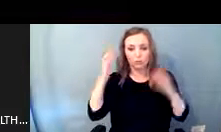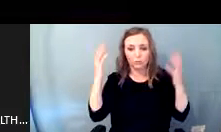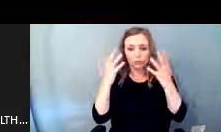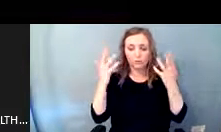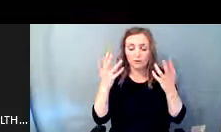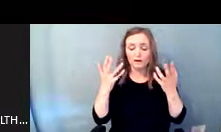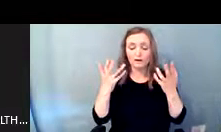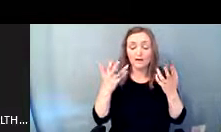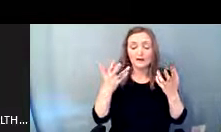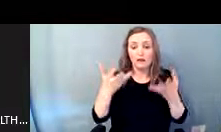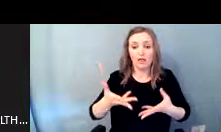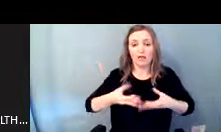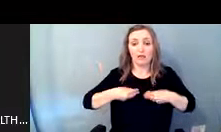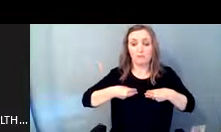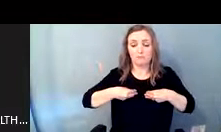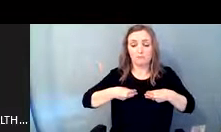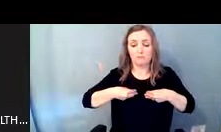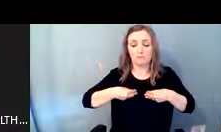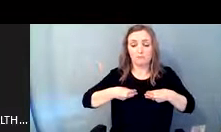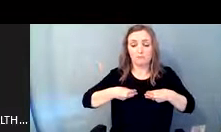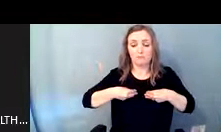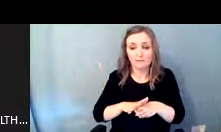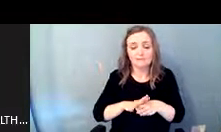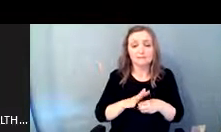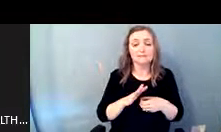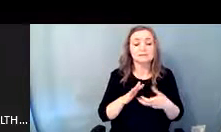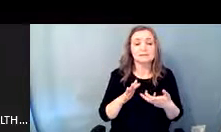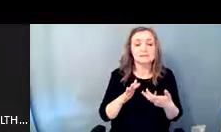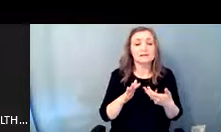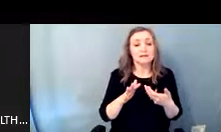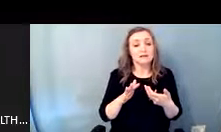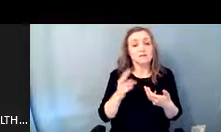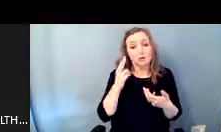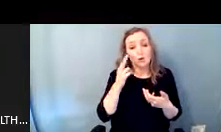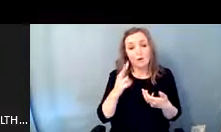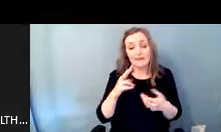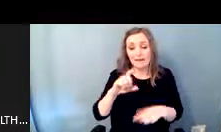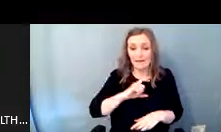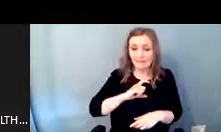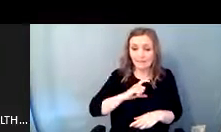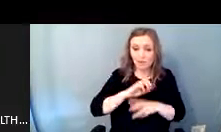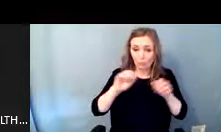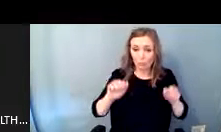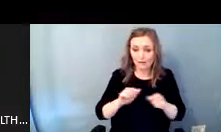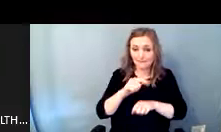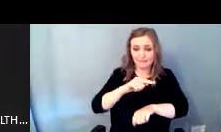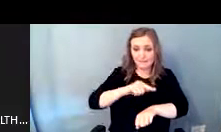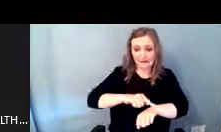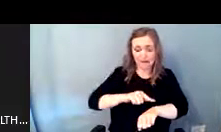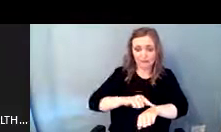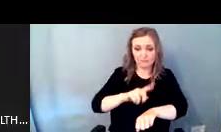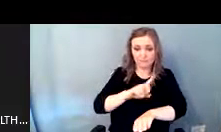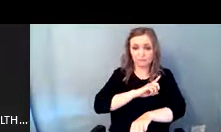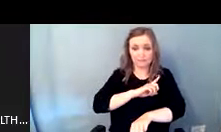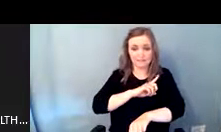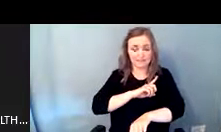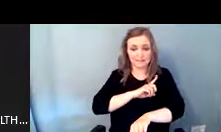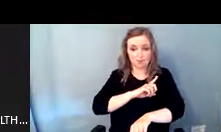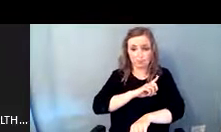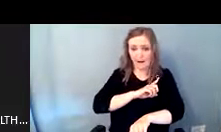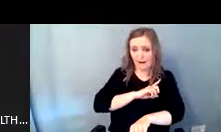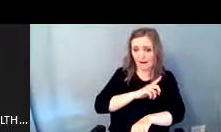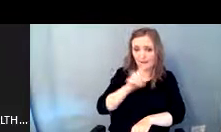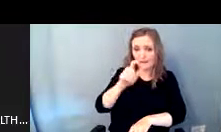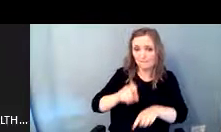Actually, if you look at the reasons for breaches on those cancer waiting times, often the reason is because patients do not attend their